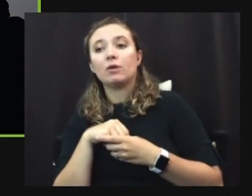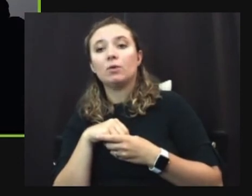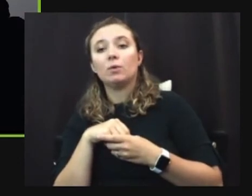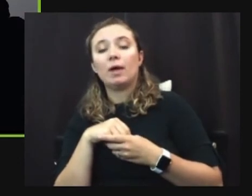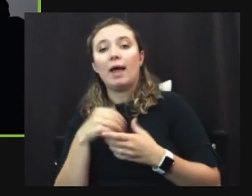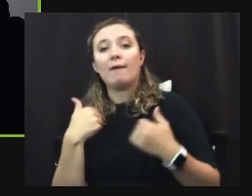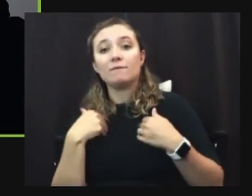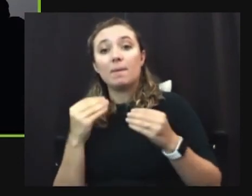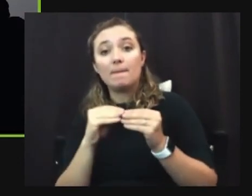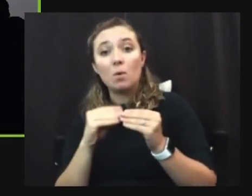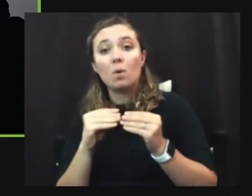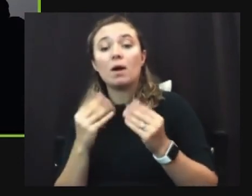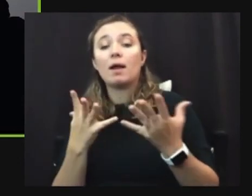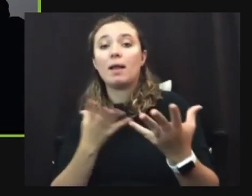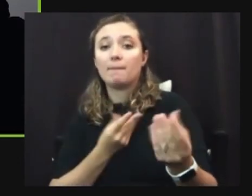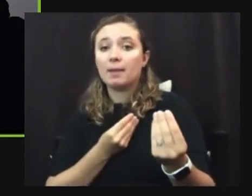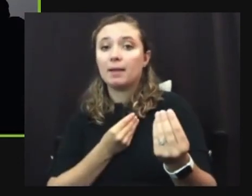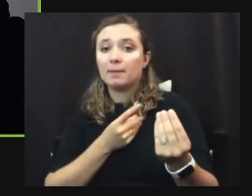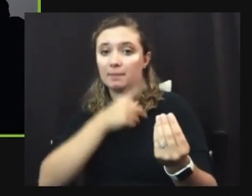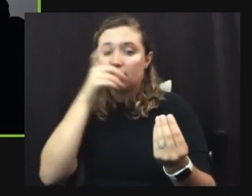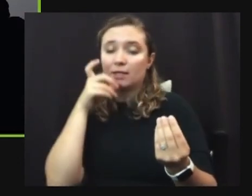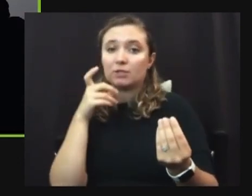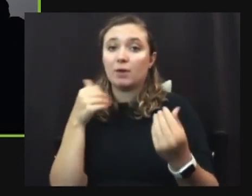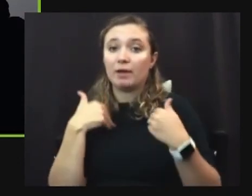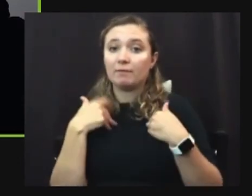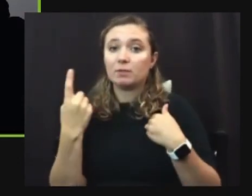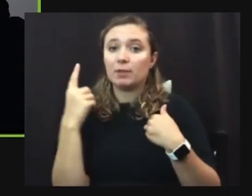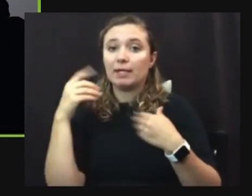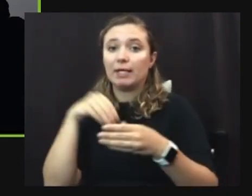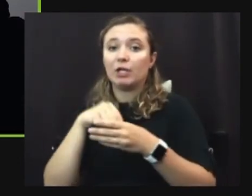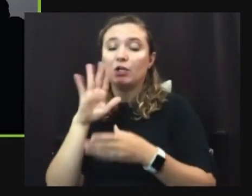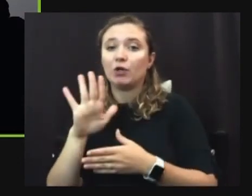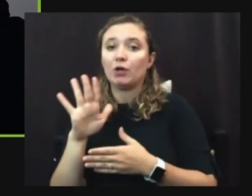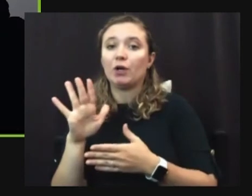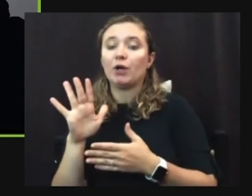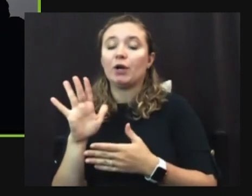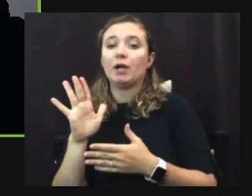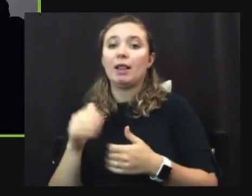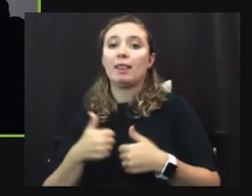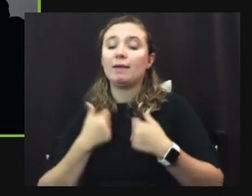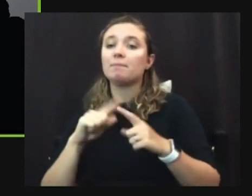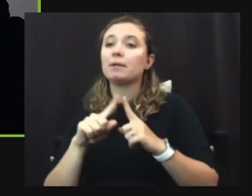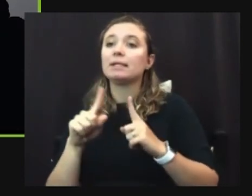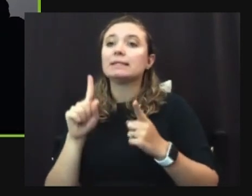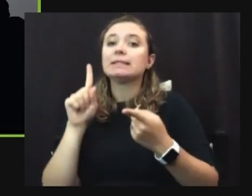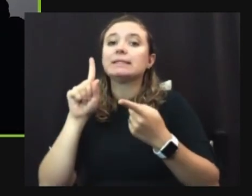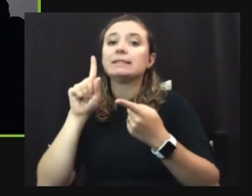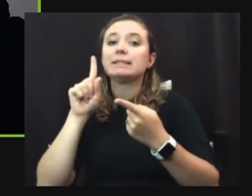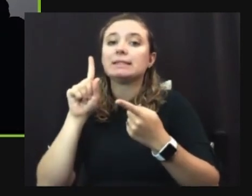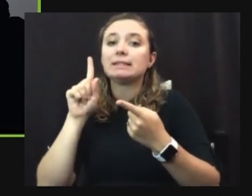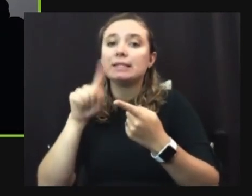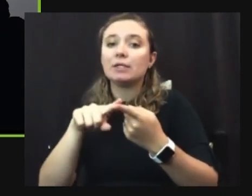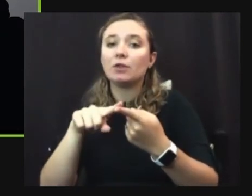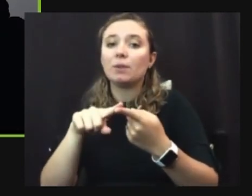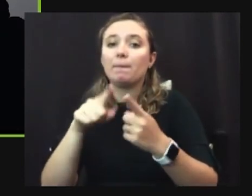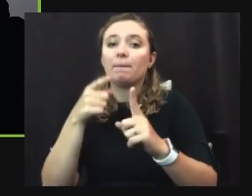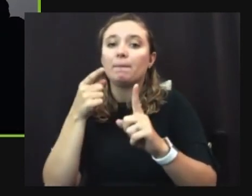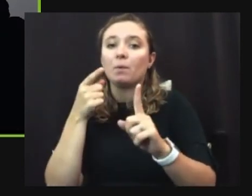But until you're collaborating with us, you're probably causing us a lot of harm.